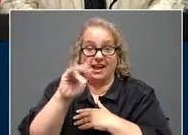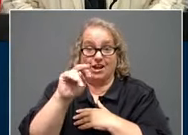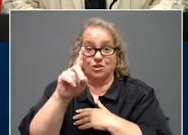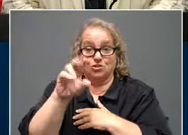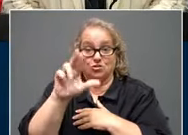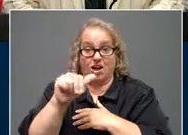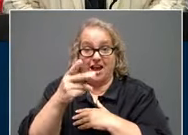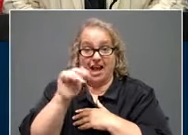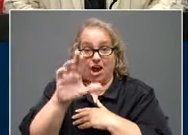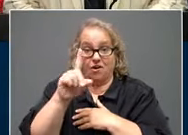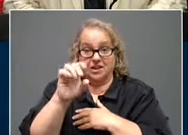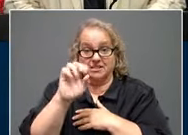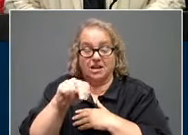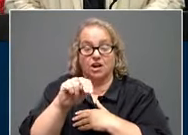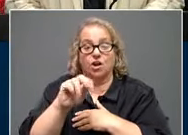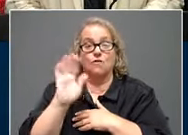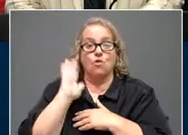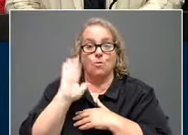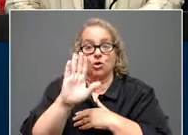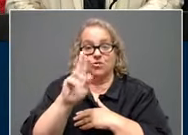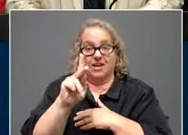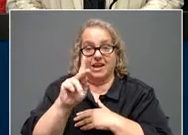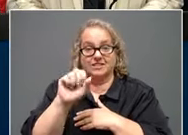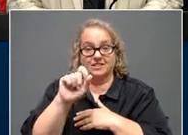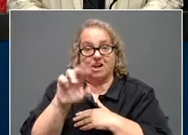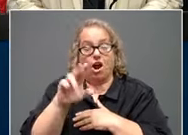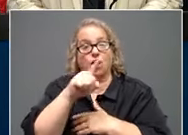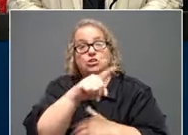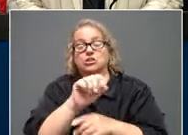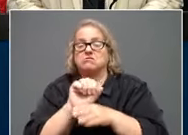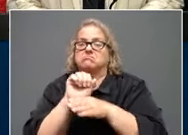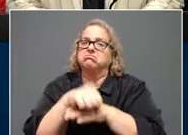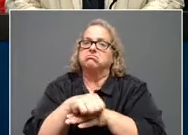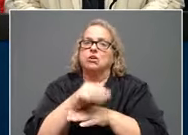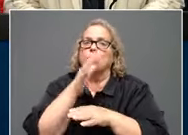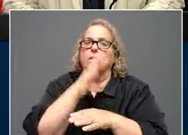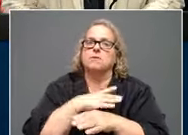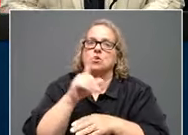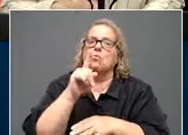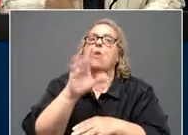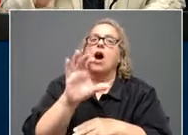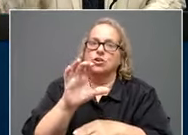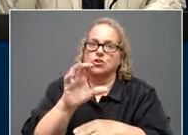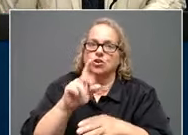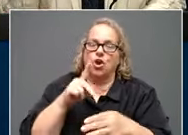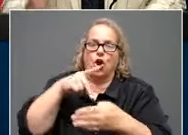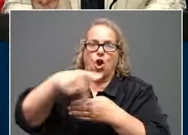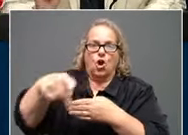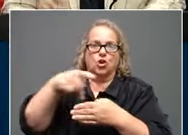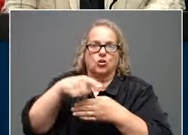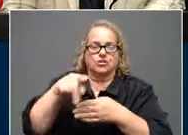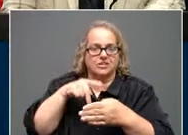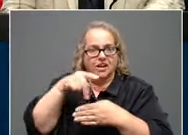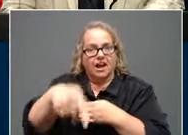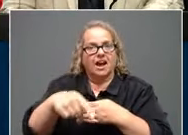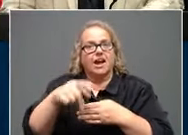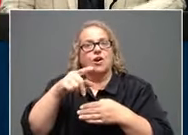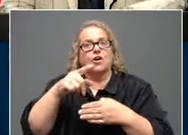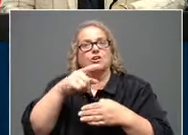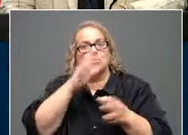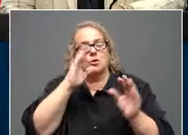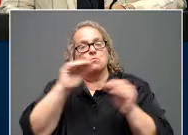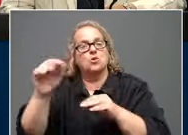star. She dominated the women's 100 hurdles as she also moves on to Tokyo in the Olympics. And both of these